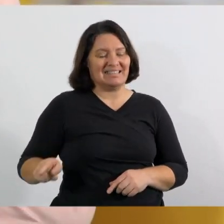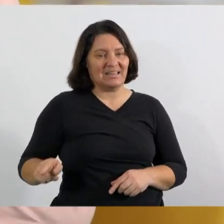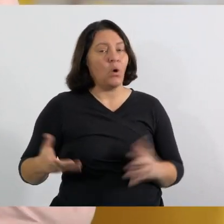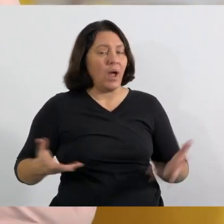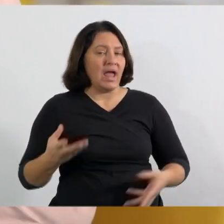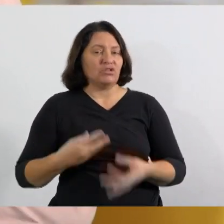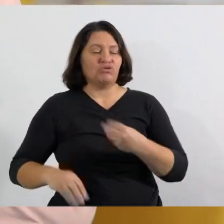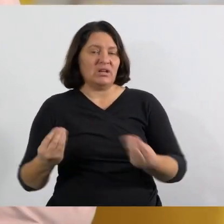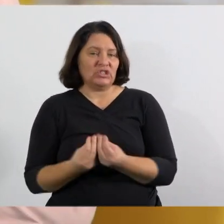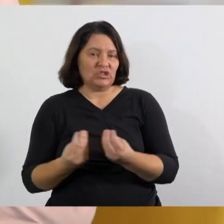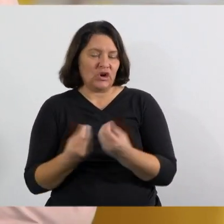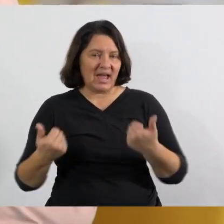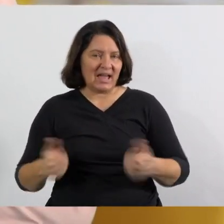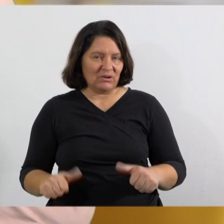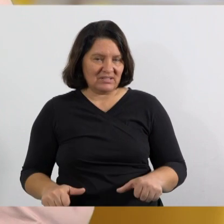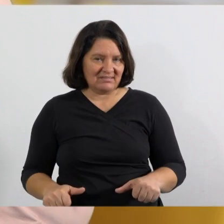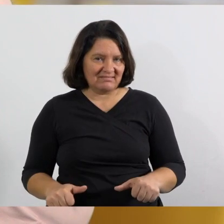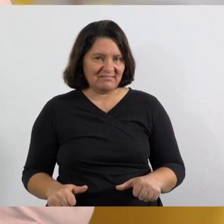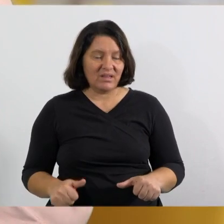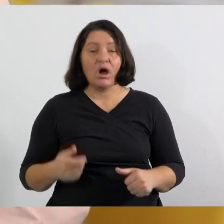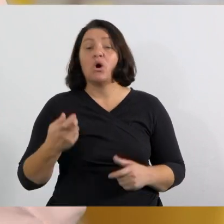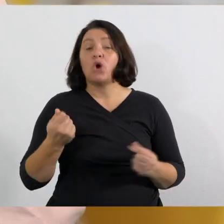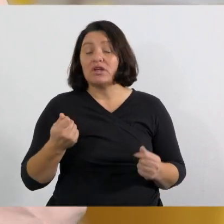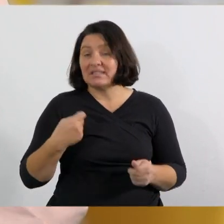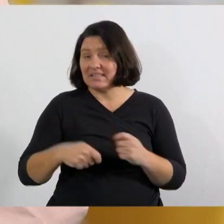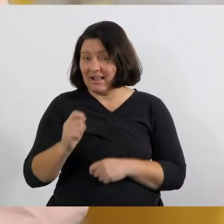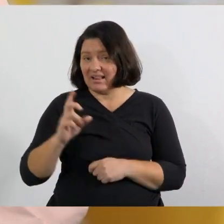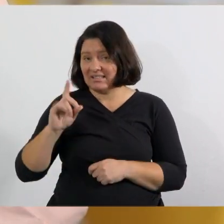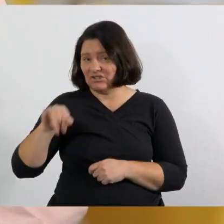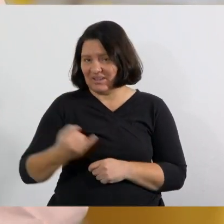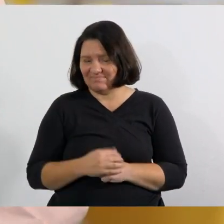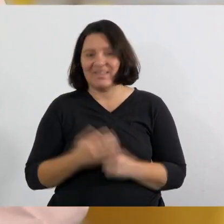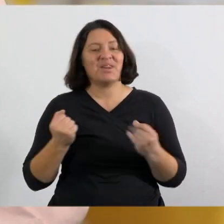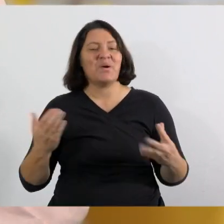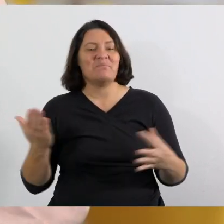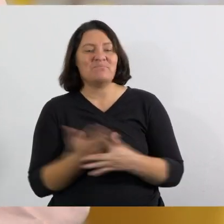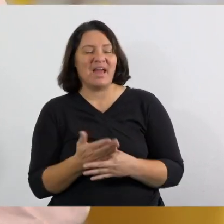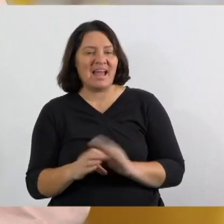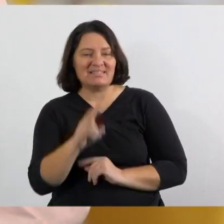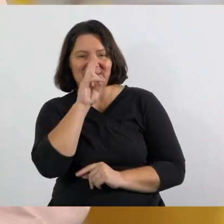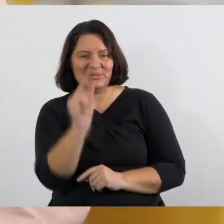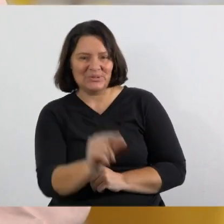account. Cost of sales, DJ. Let us go for an ad break. I will see you shortly.